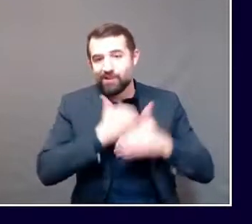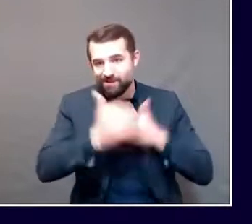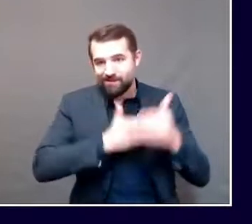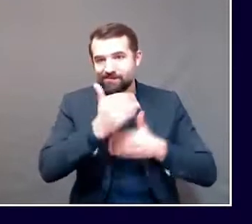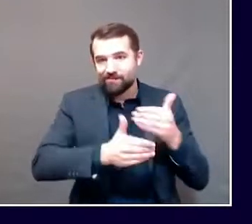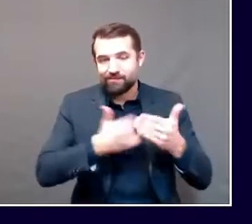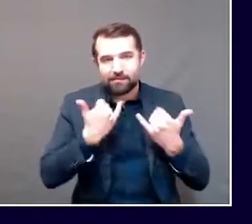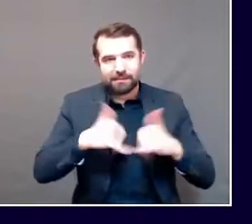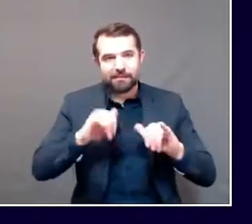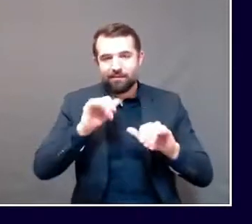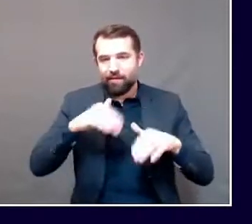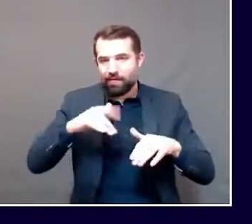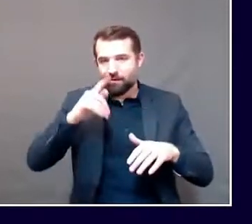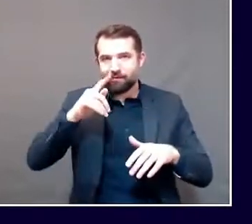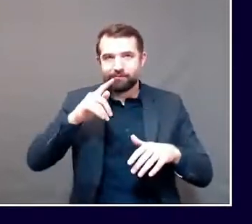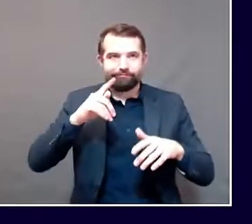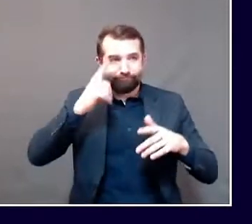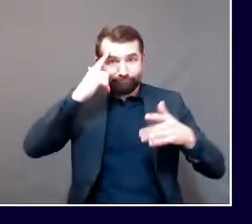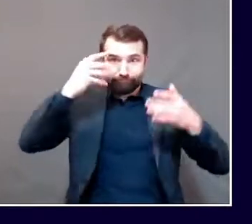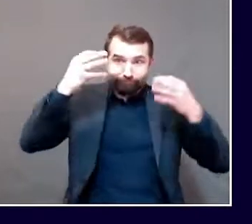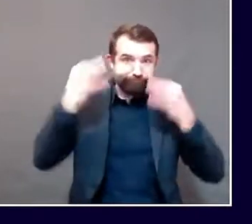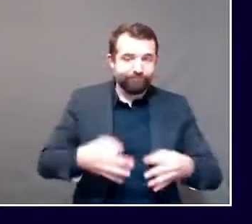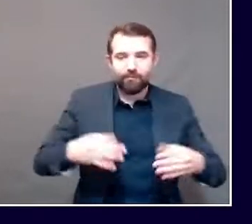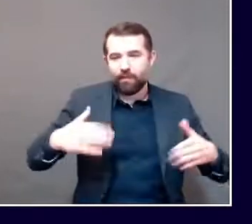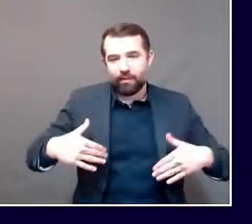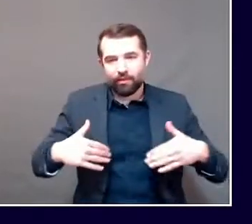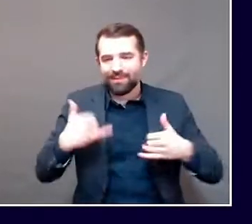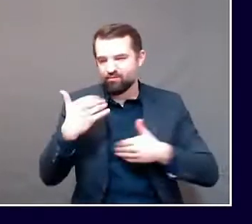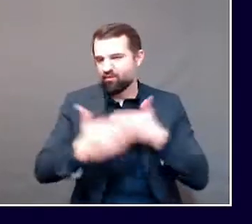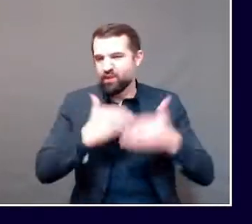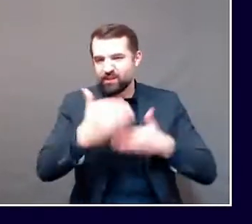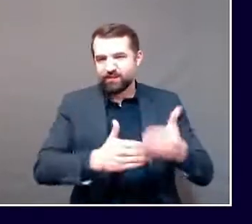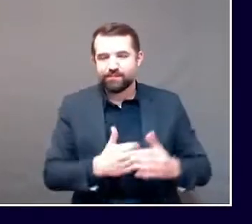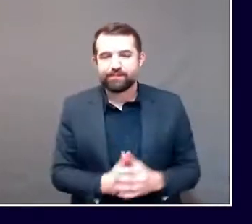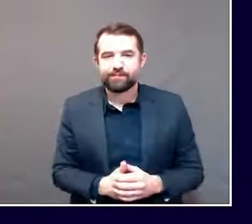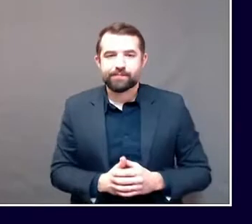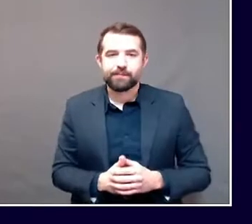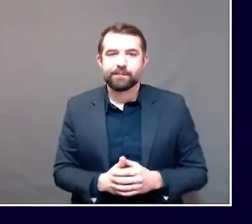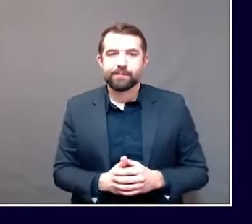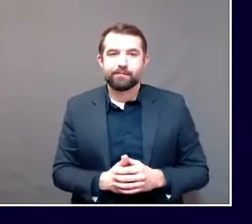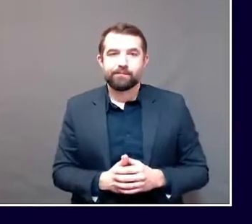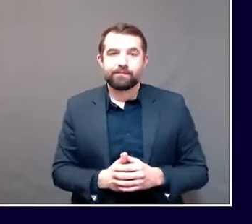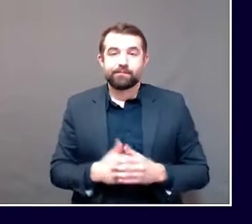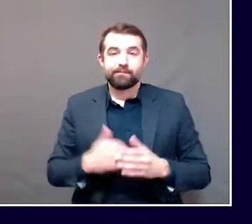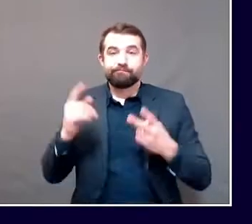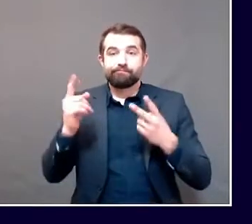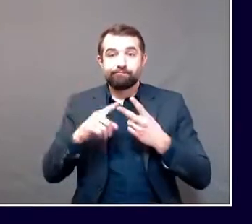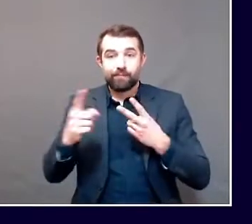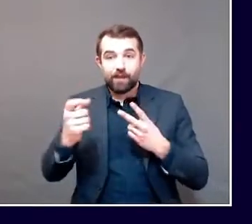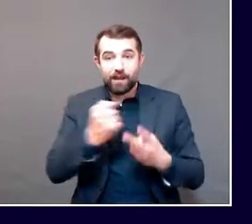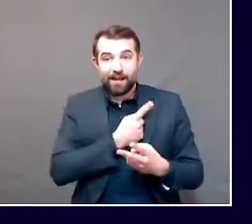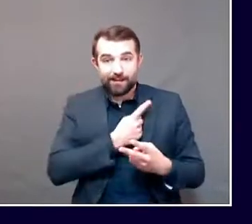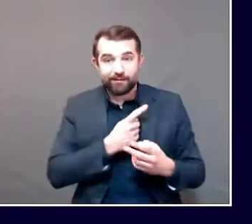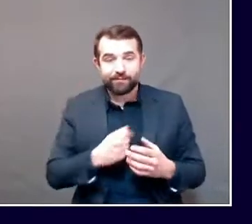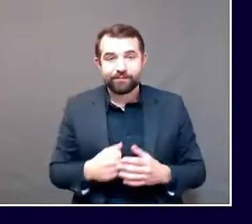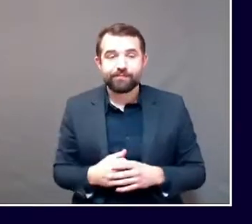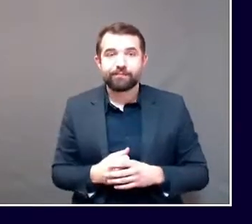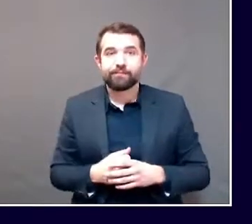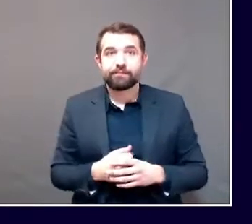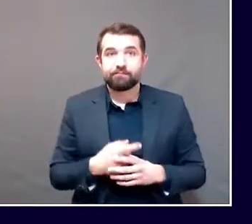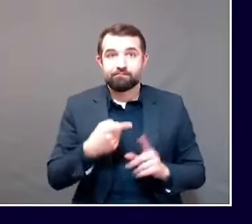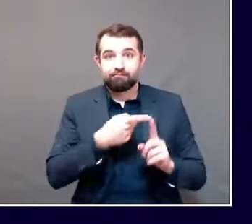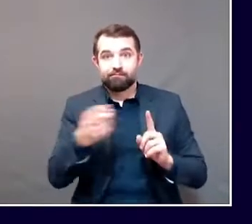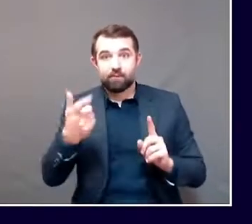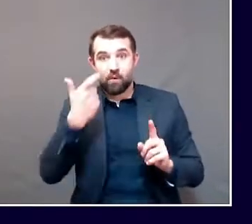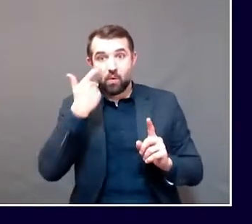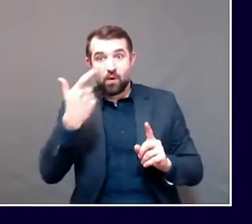been made. Morgan, as to your latter question, again, for those who have tuned into these briefings now, this